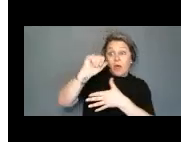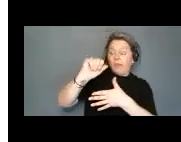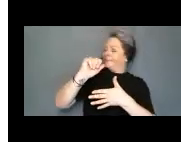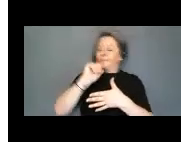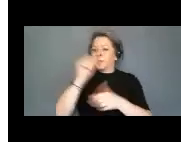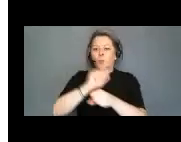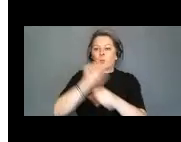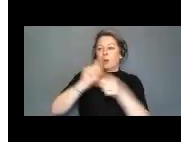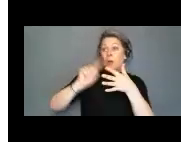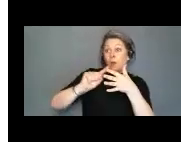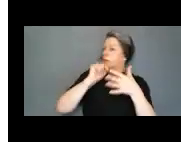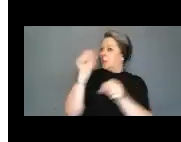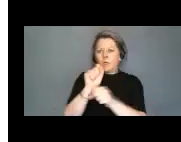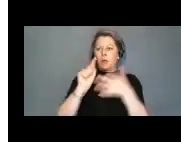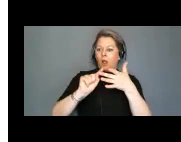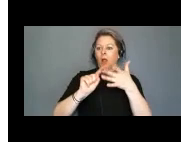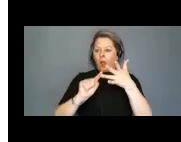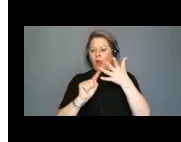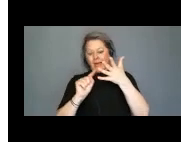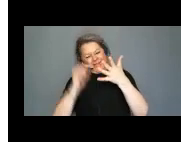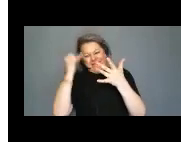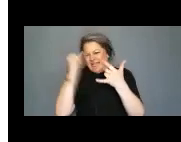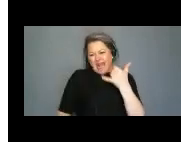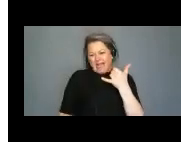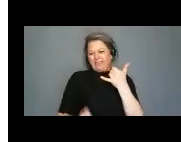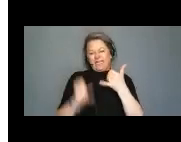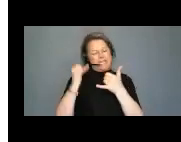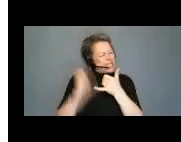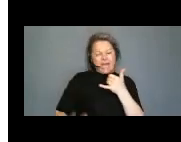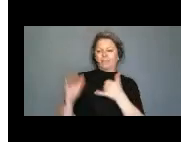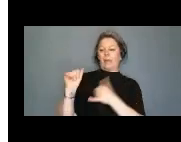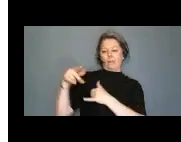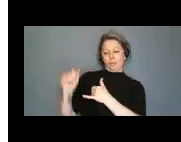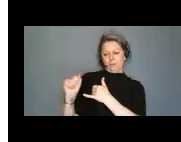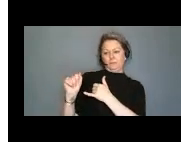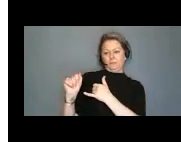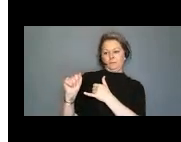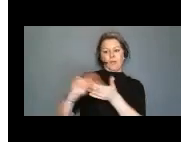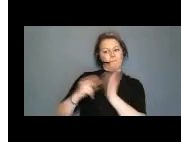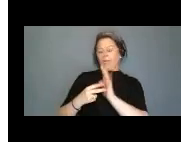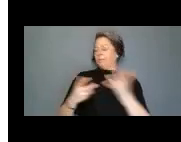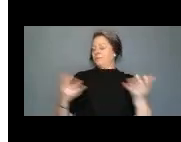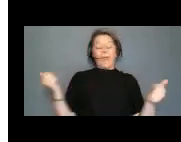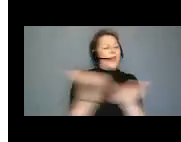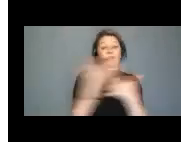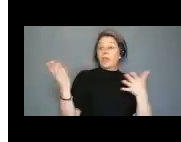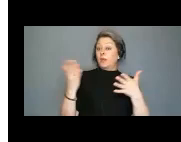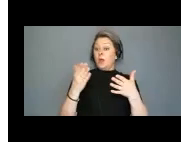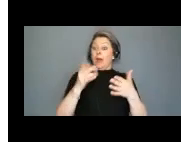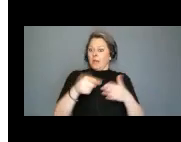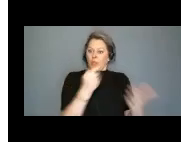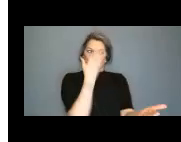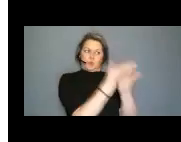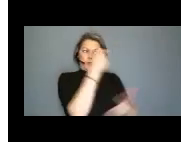the risk. And we have to demonstrate to the judge that everything has failed. Because if we use this law